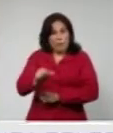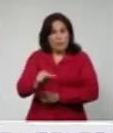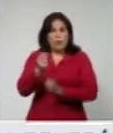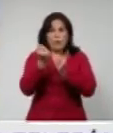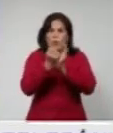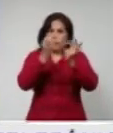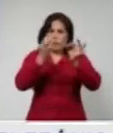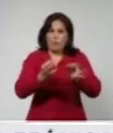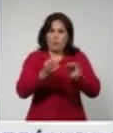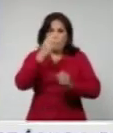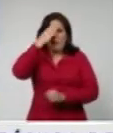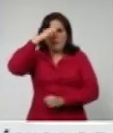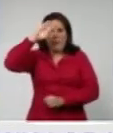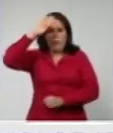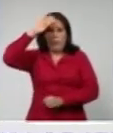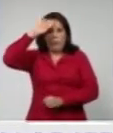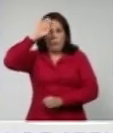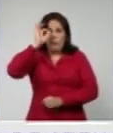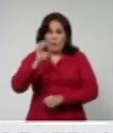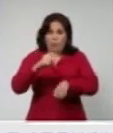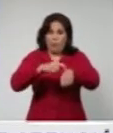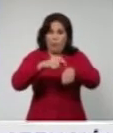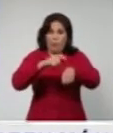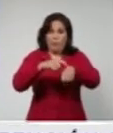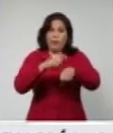an overall total of